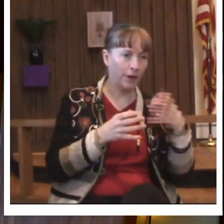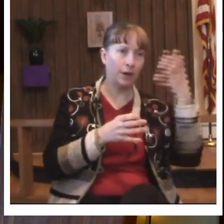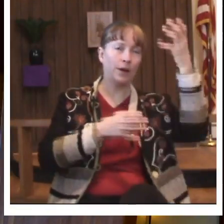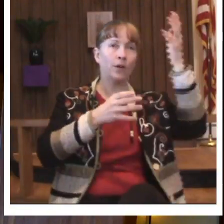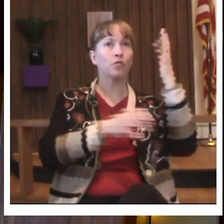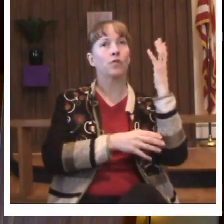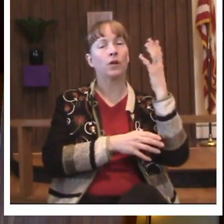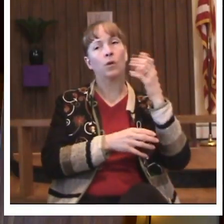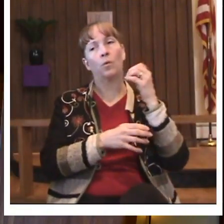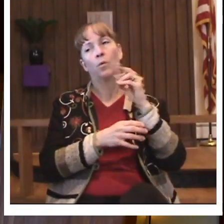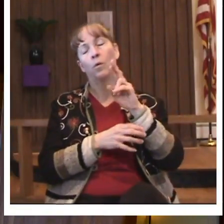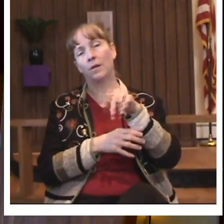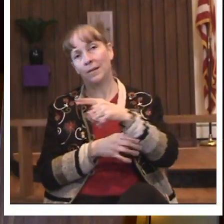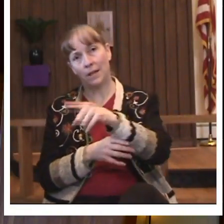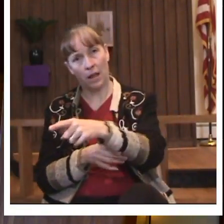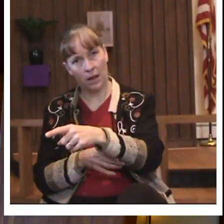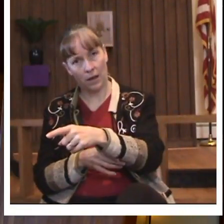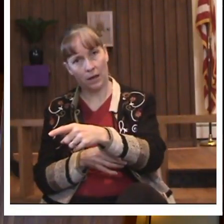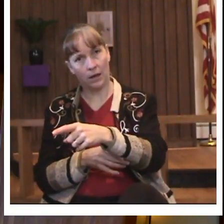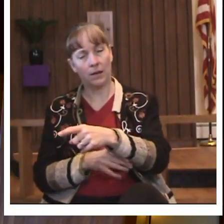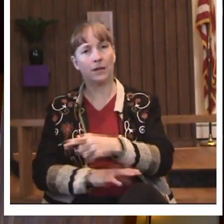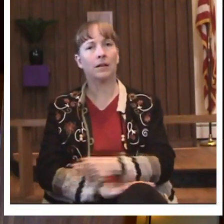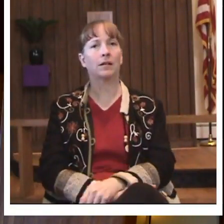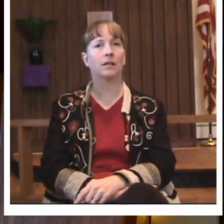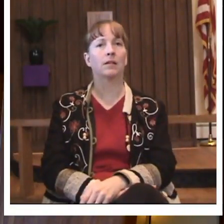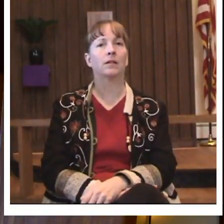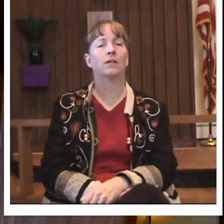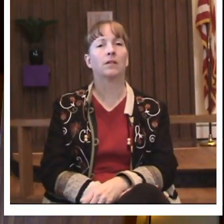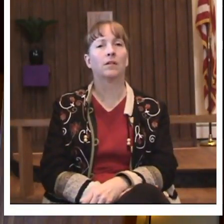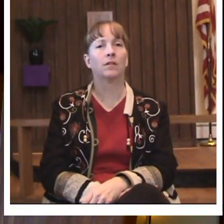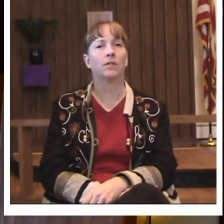or like a snake.